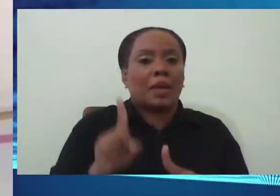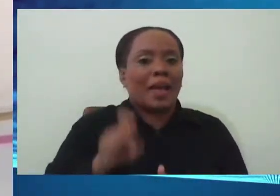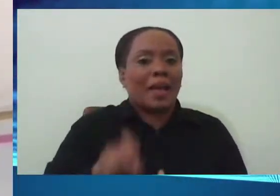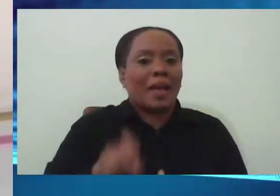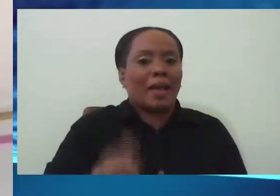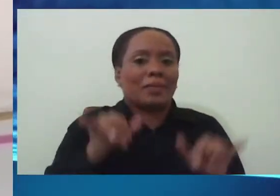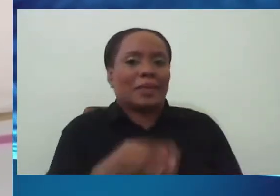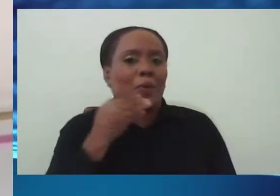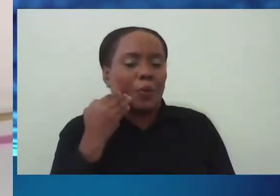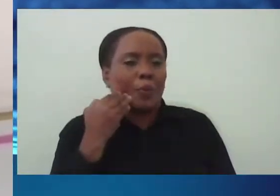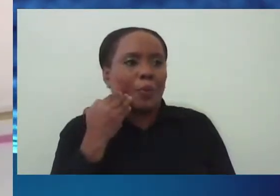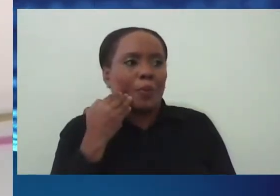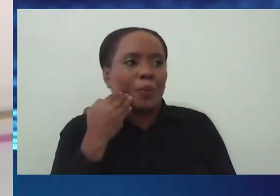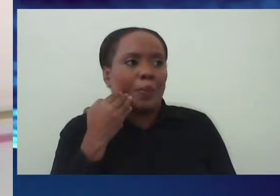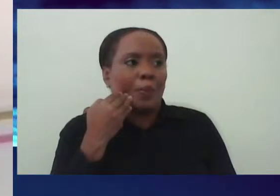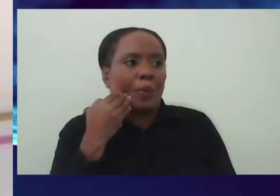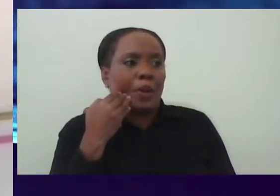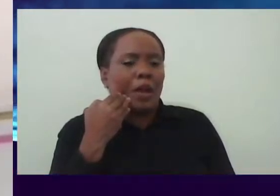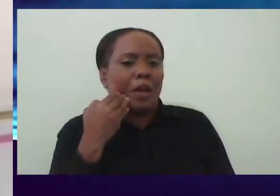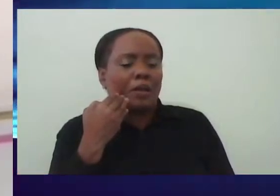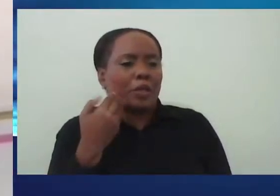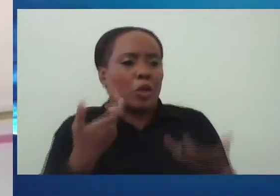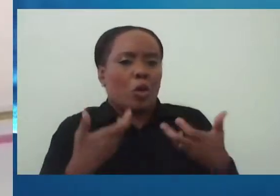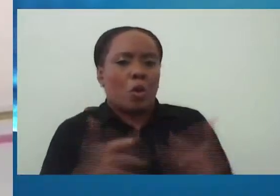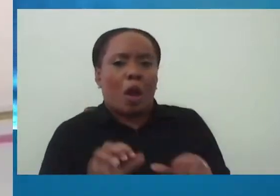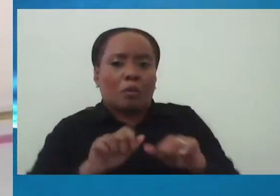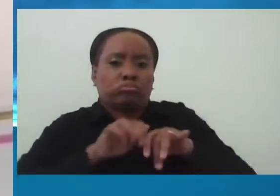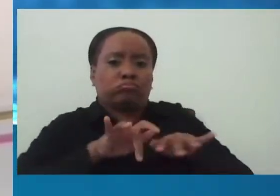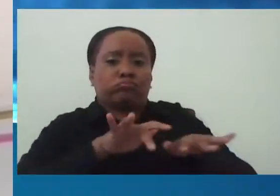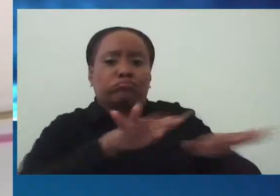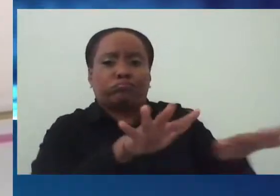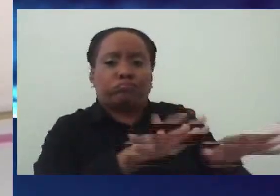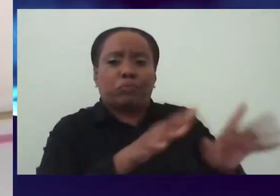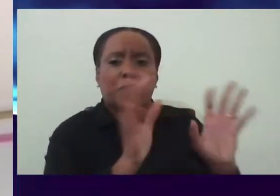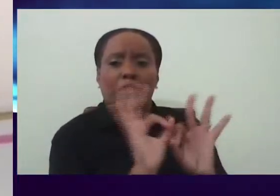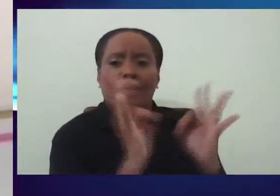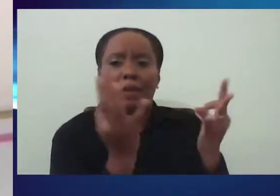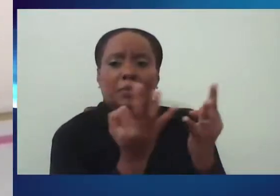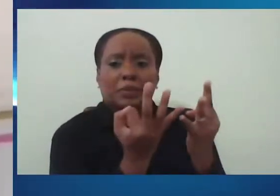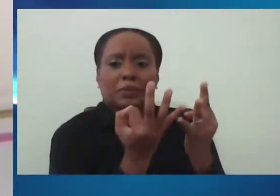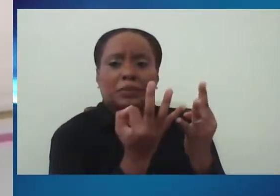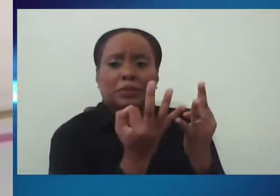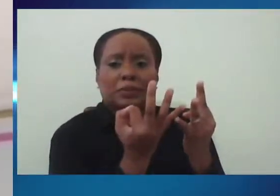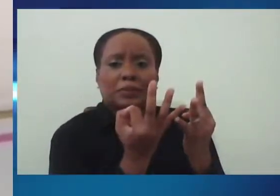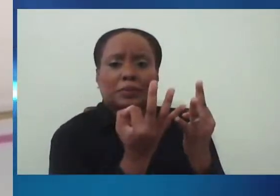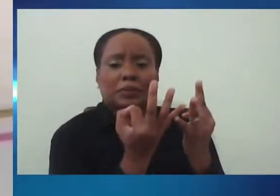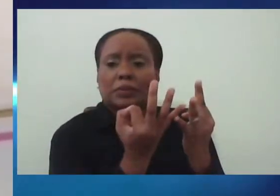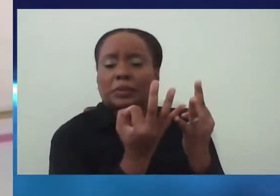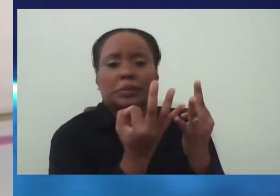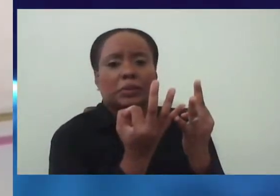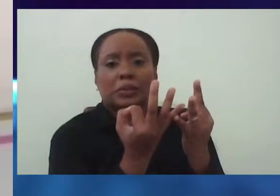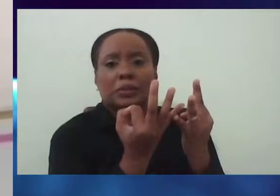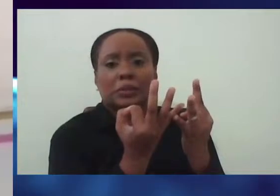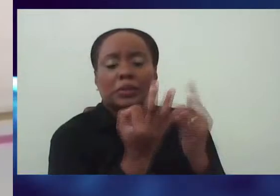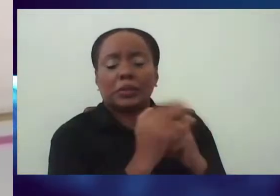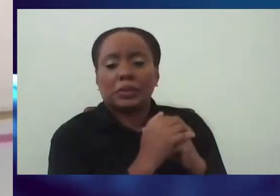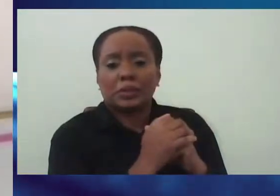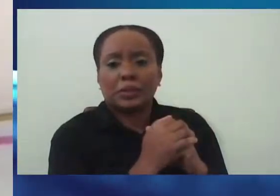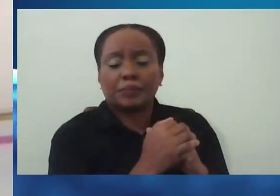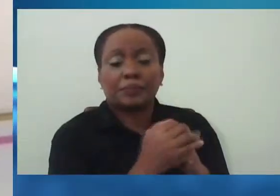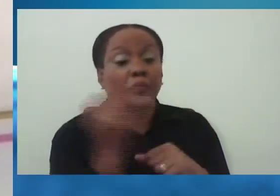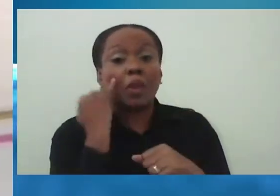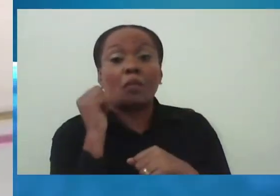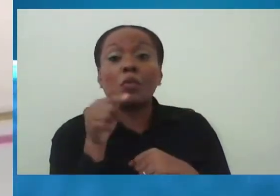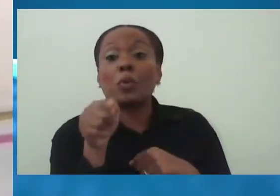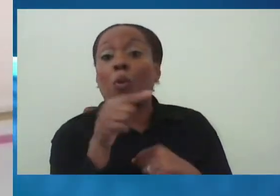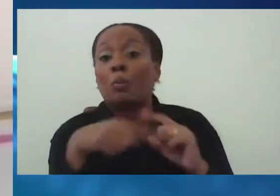negative, et cetera, how do they prevent transmission to that individual? I think in addition to that, if you are COVID